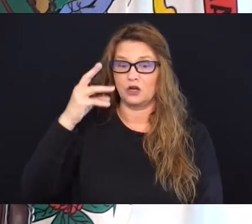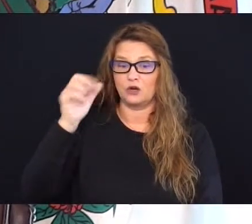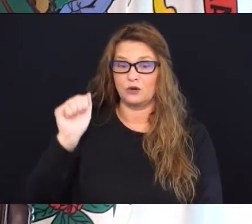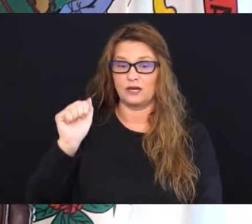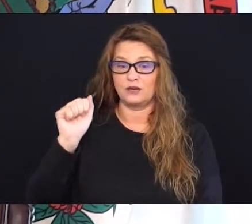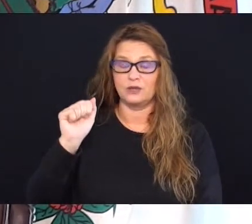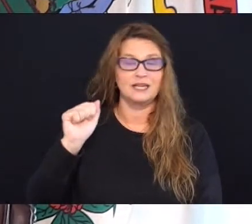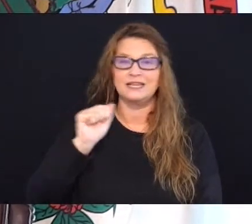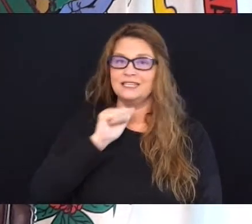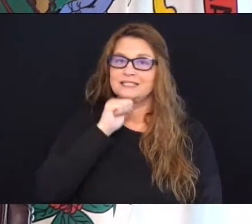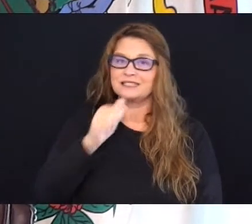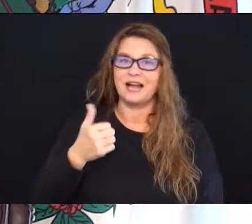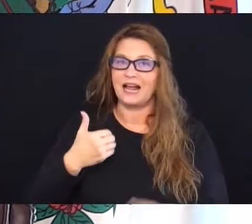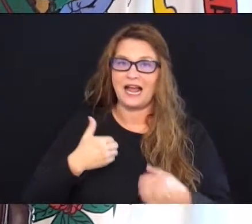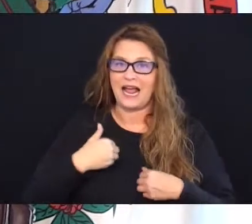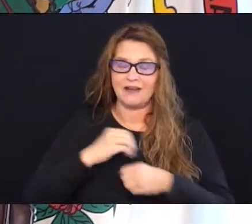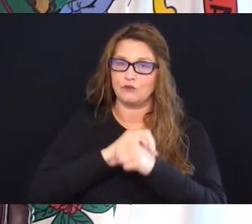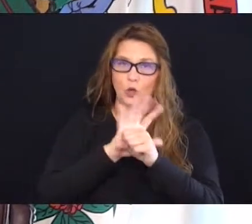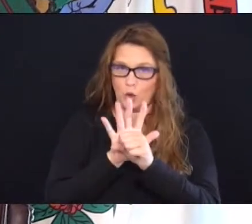have COVID, and